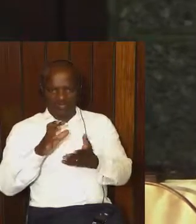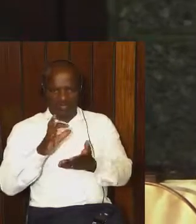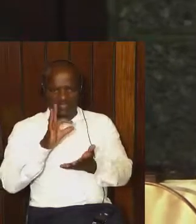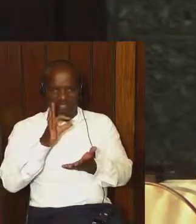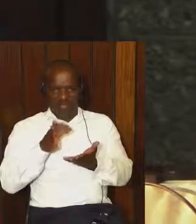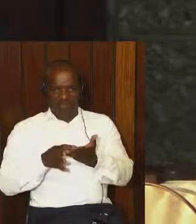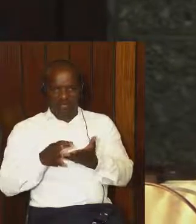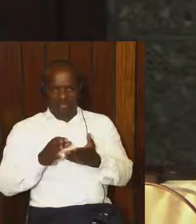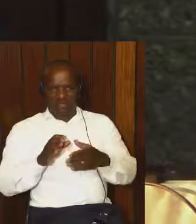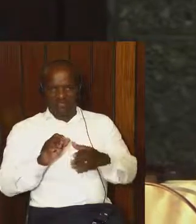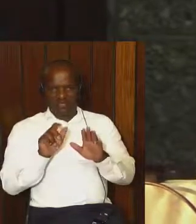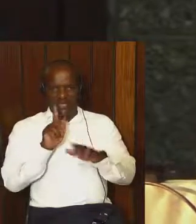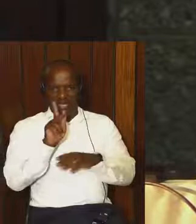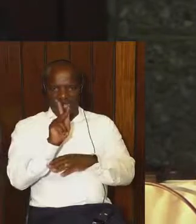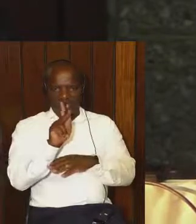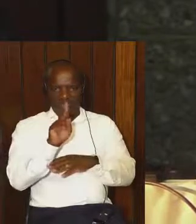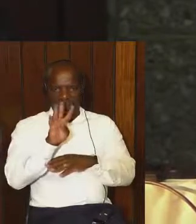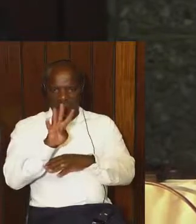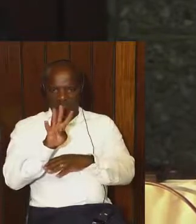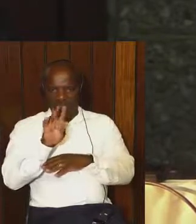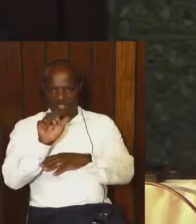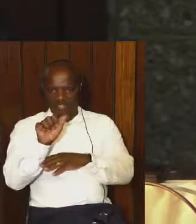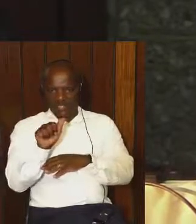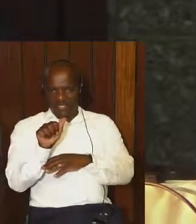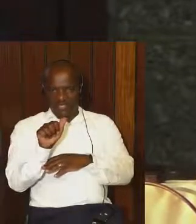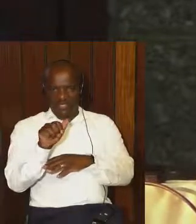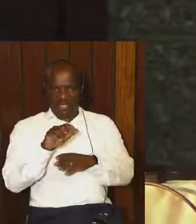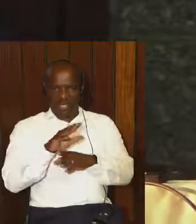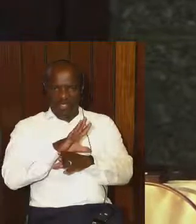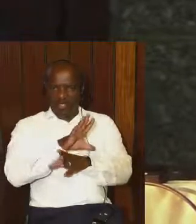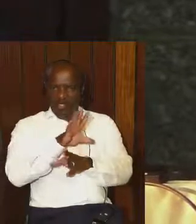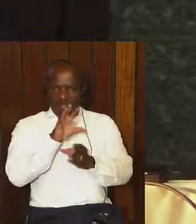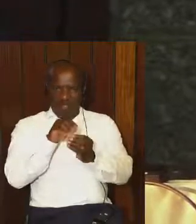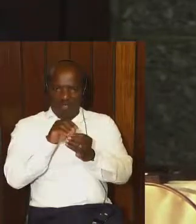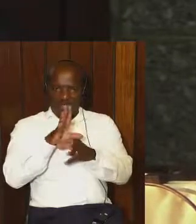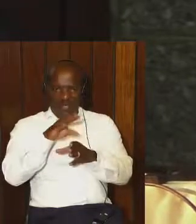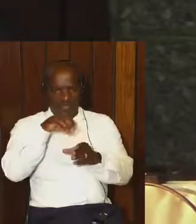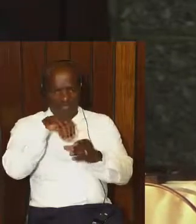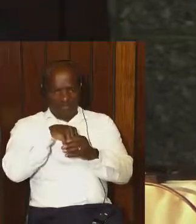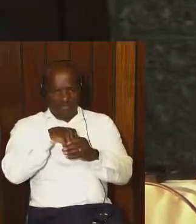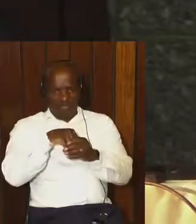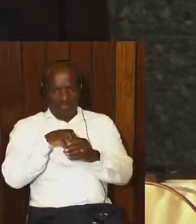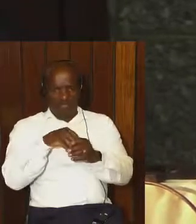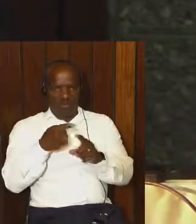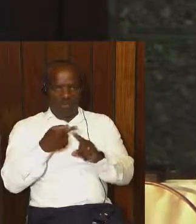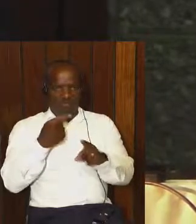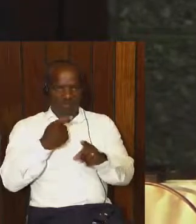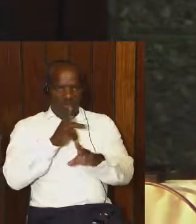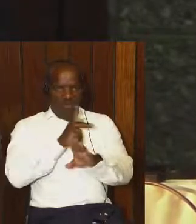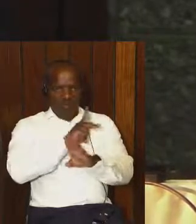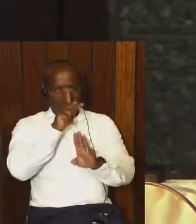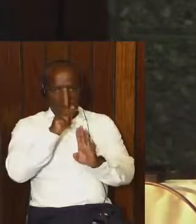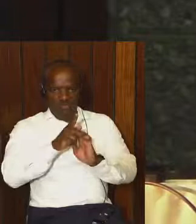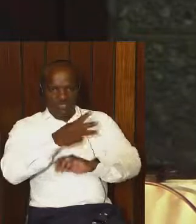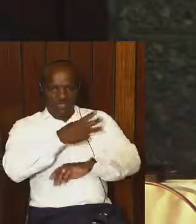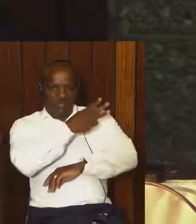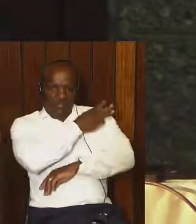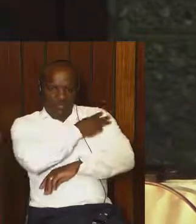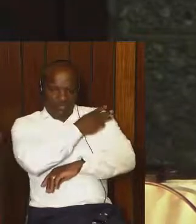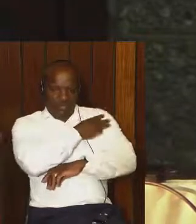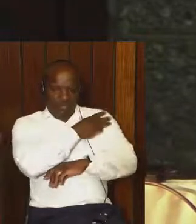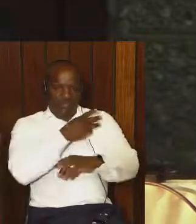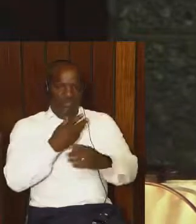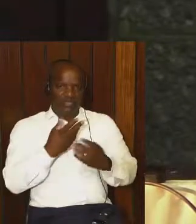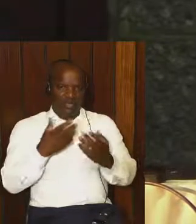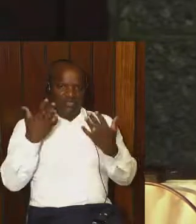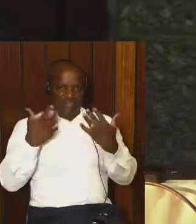the K46 that you have mentioned, all the people that was involved in K46 from project managers, that disciplinary